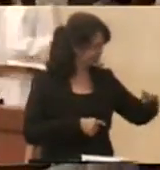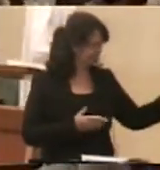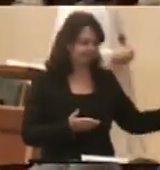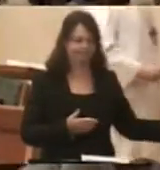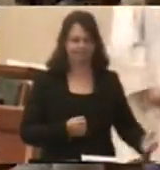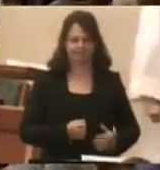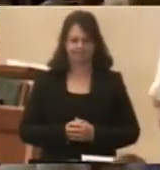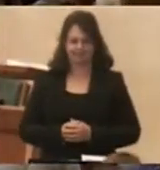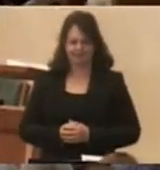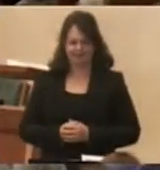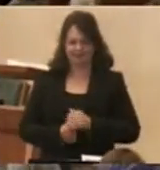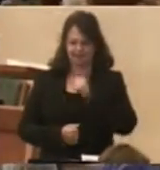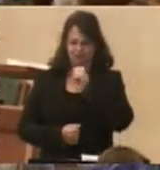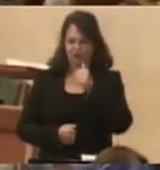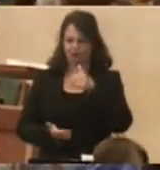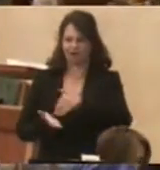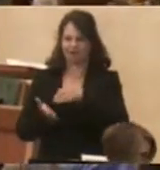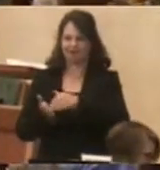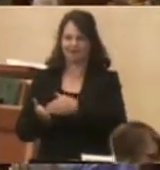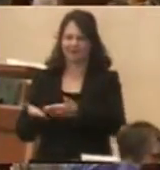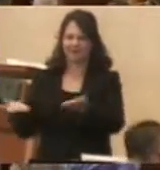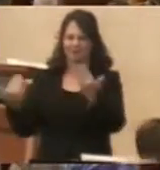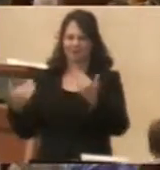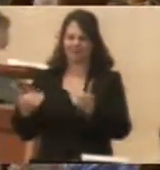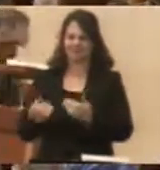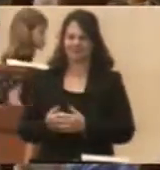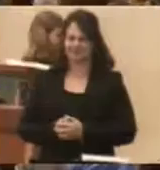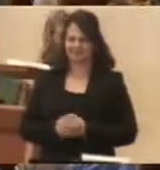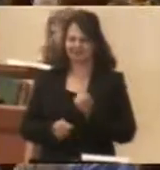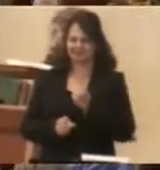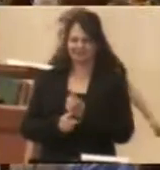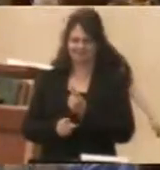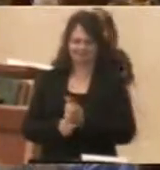get to come behind the font very often, do you?